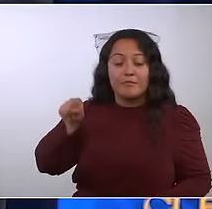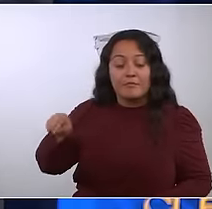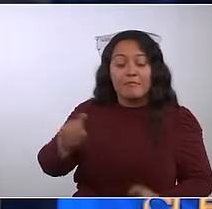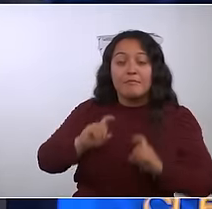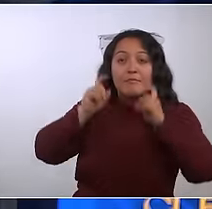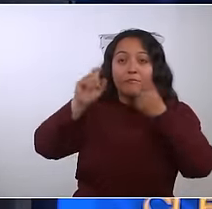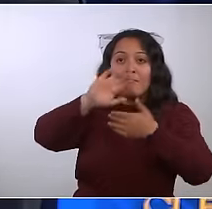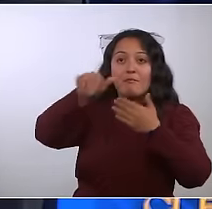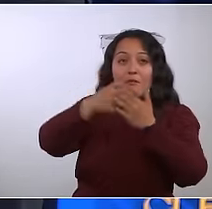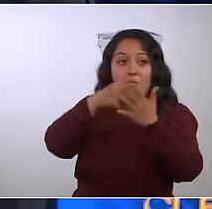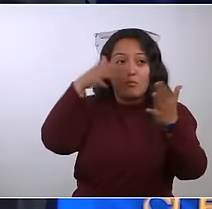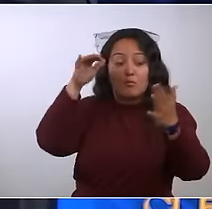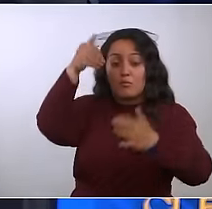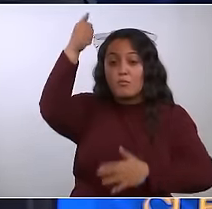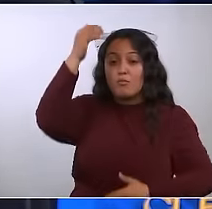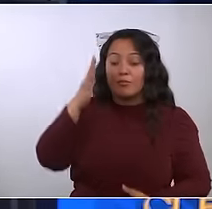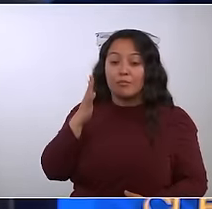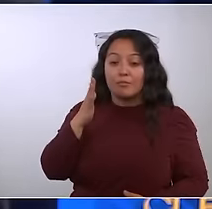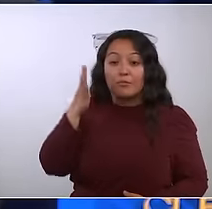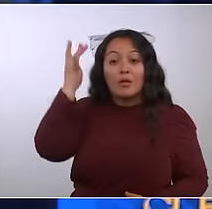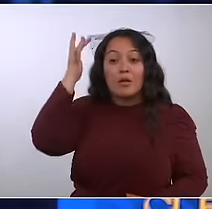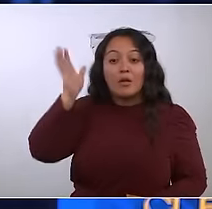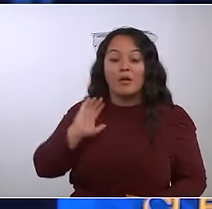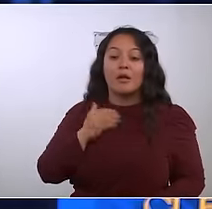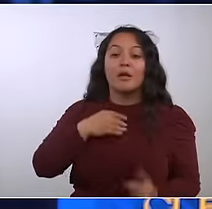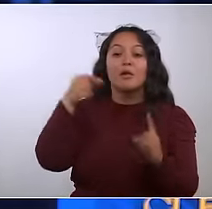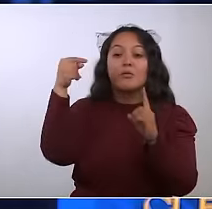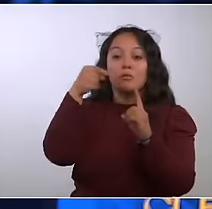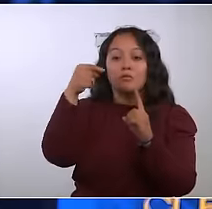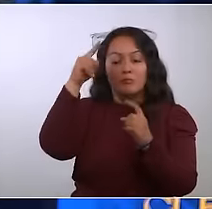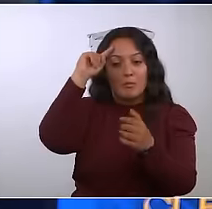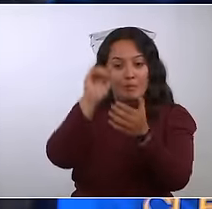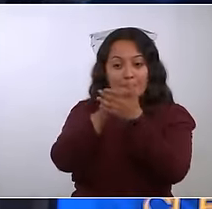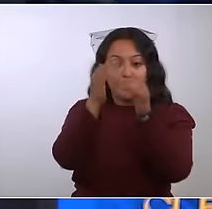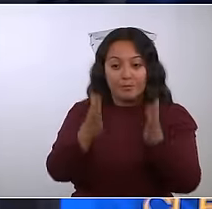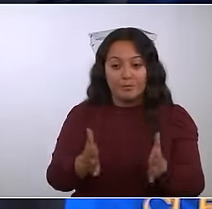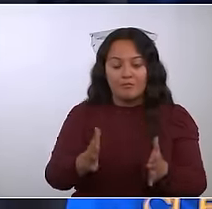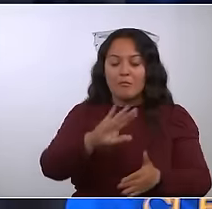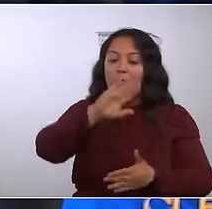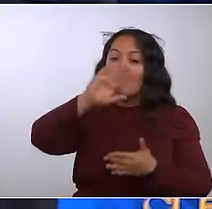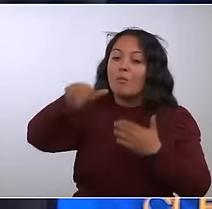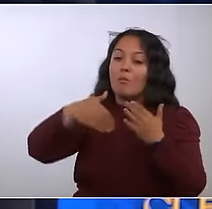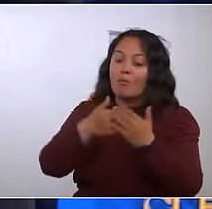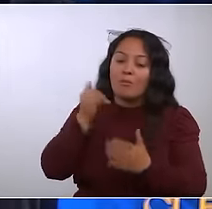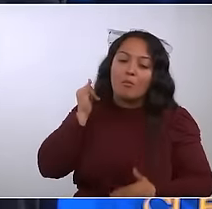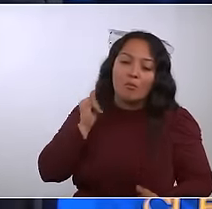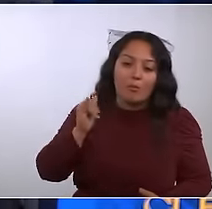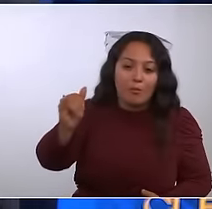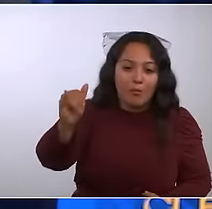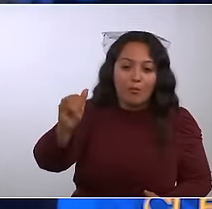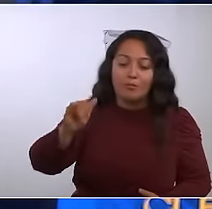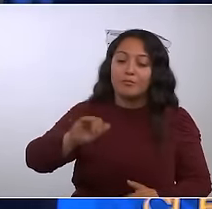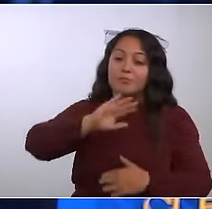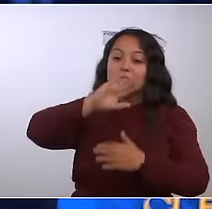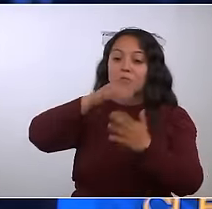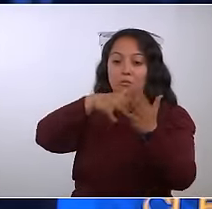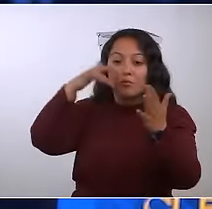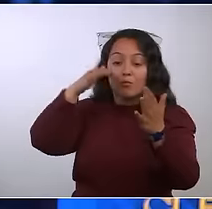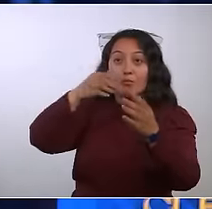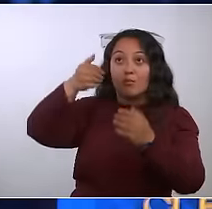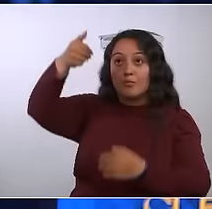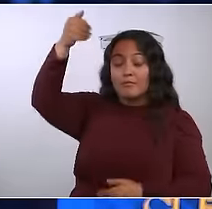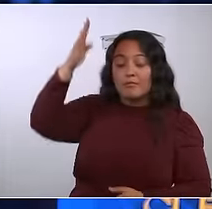to give him glory. Porque la misión del creyente es siempre darle gloria. Because the mission of the believer is to always give him glory. La